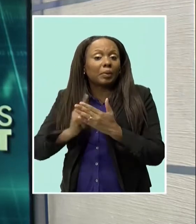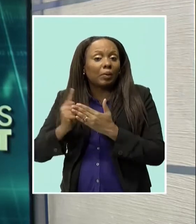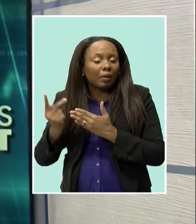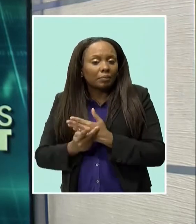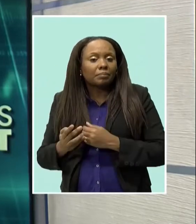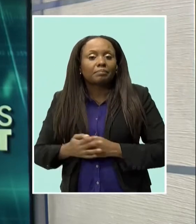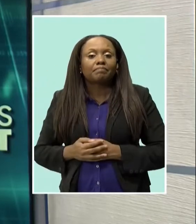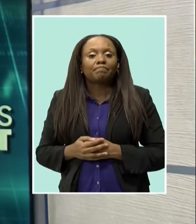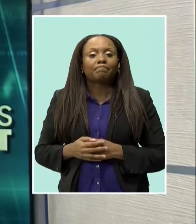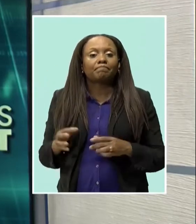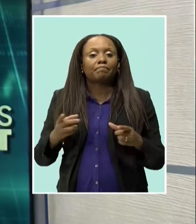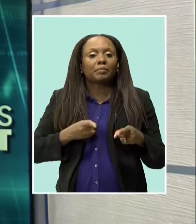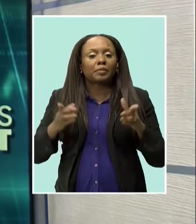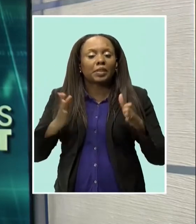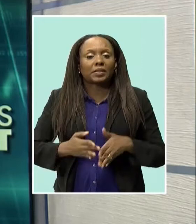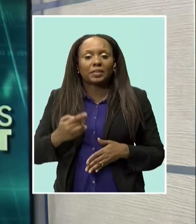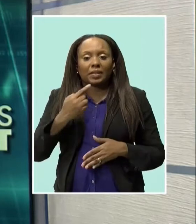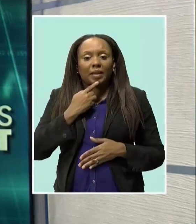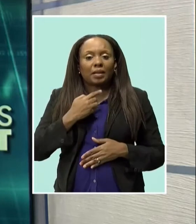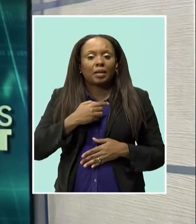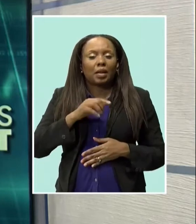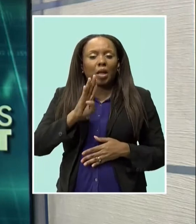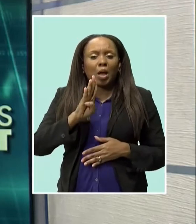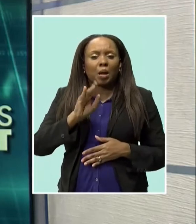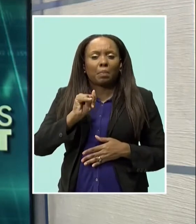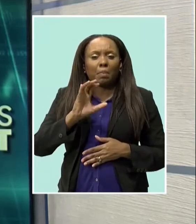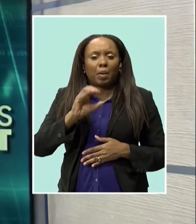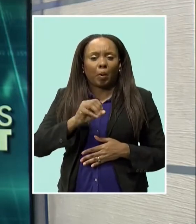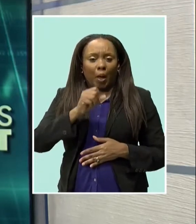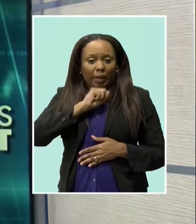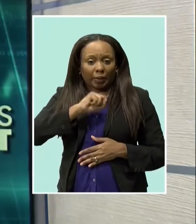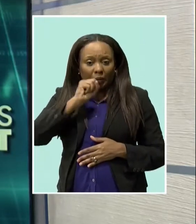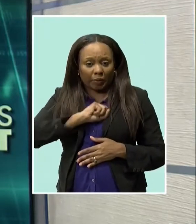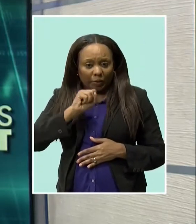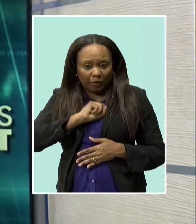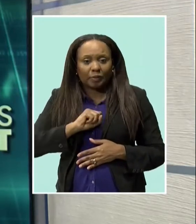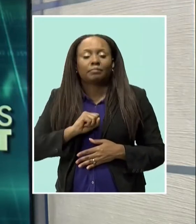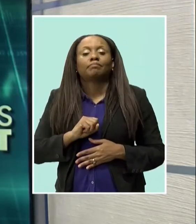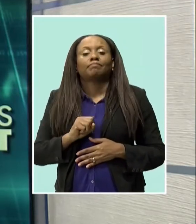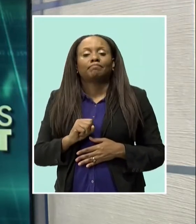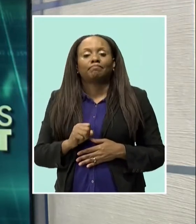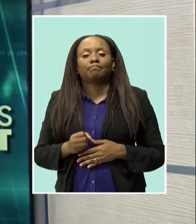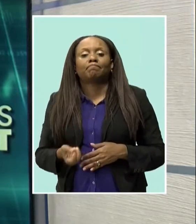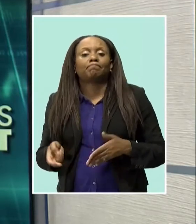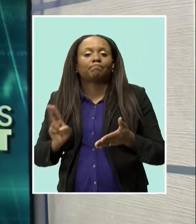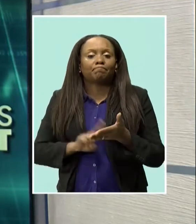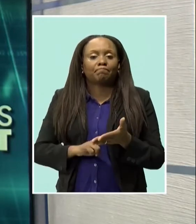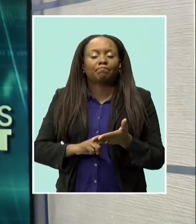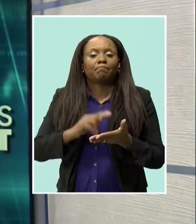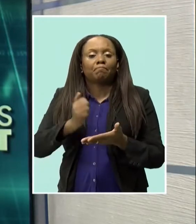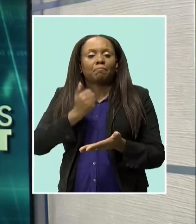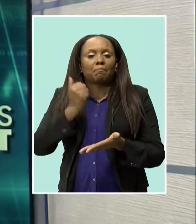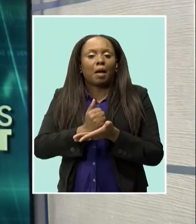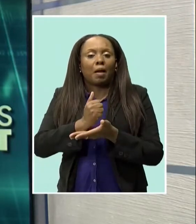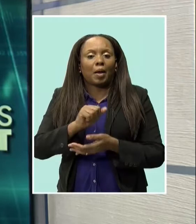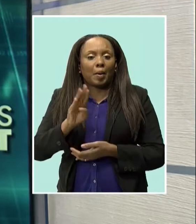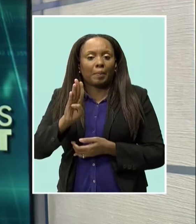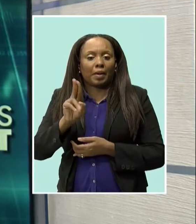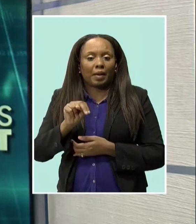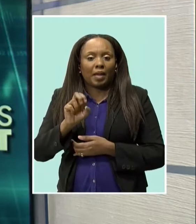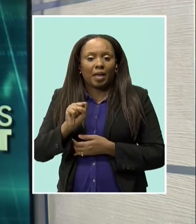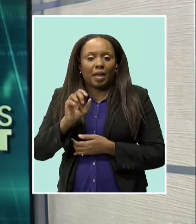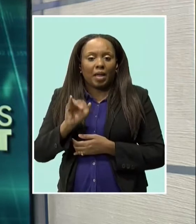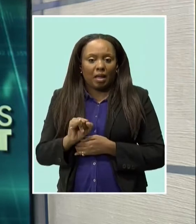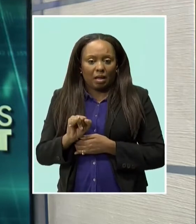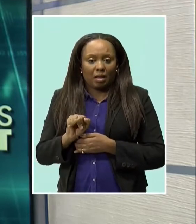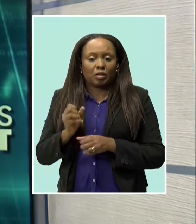Director Hayden Rind says ice cream manufacturer Bico is the latest company to get the BNSI's seal of approval for the